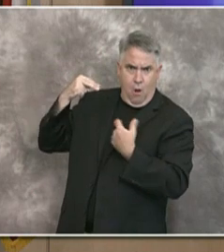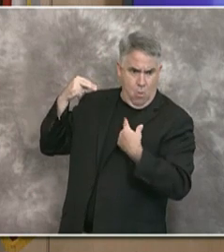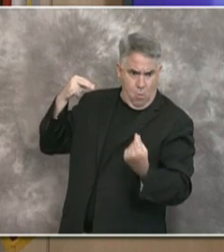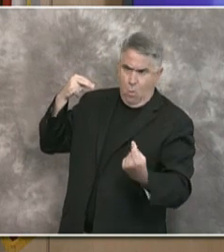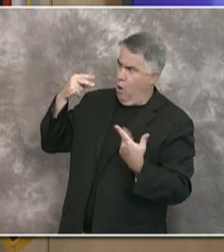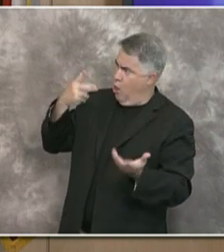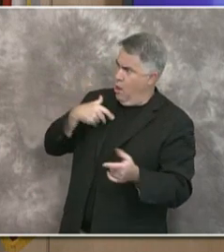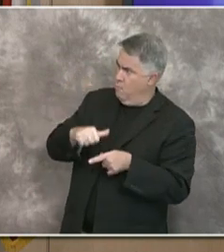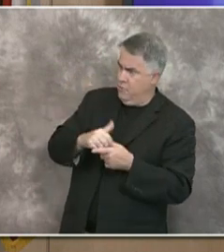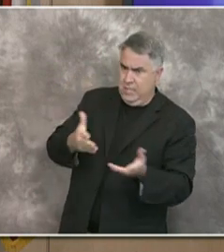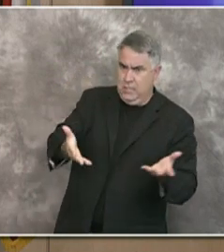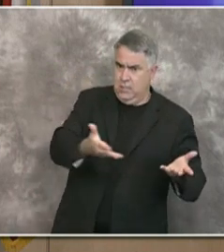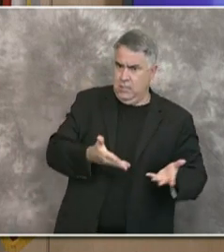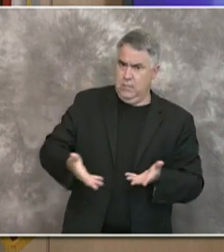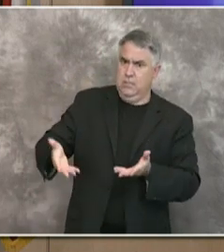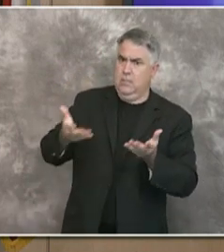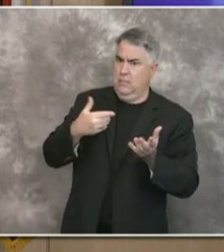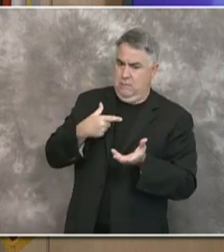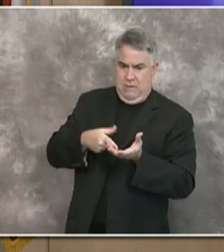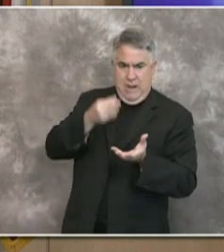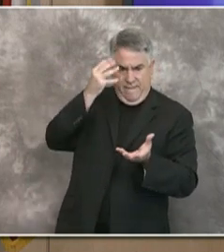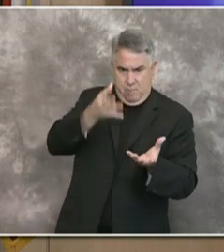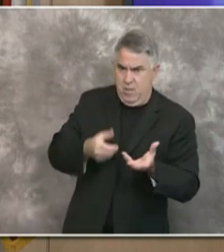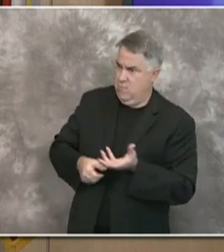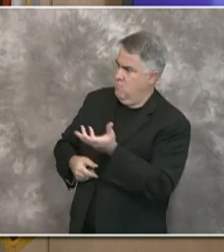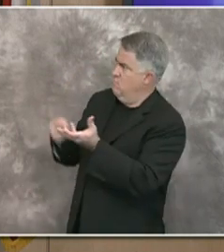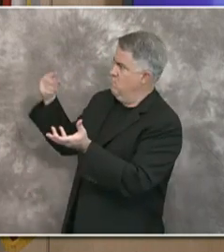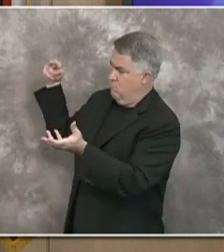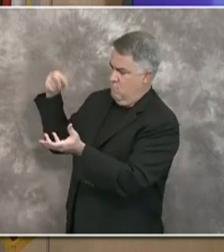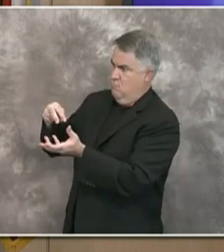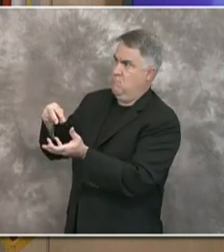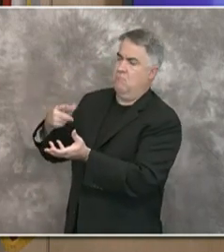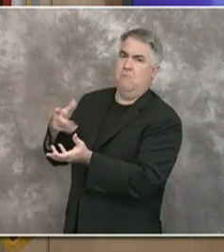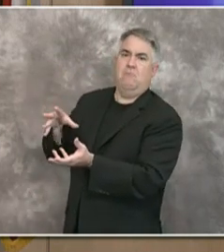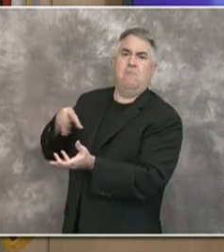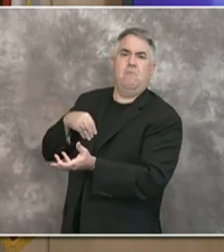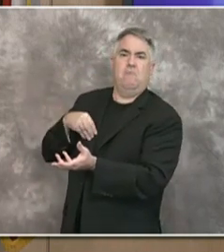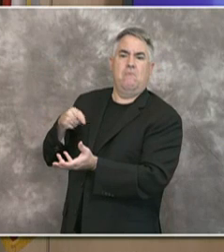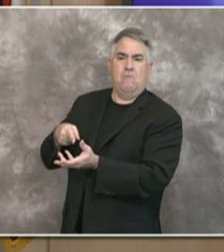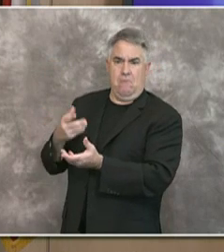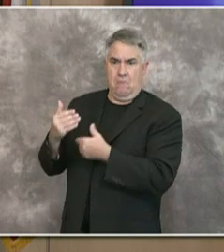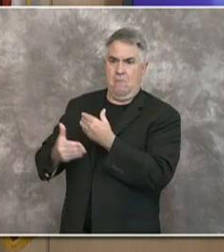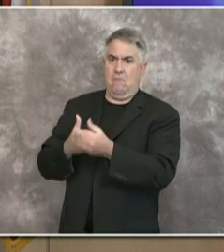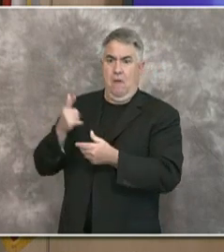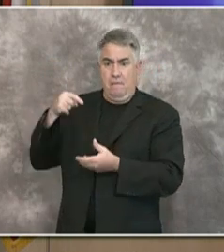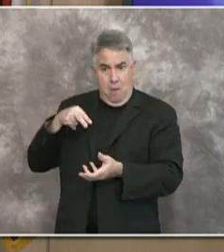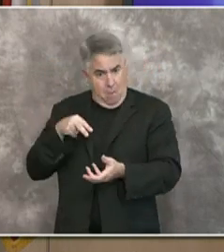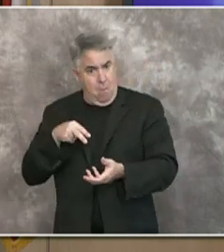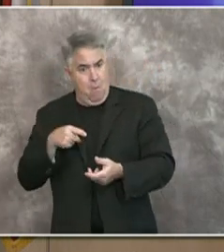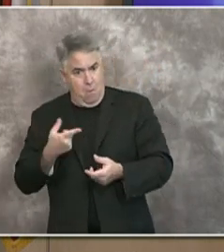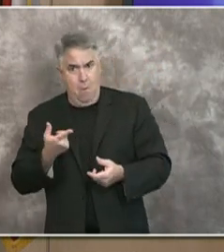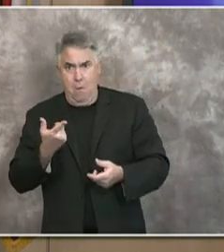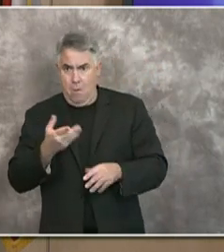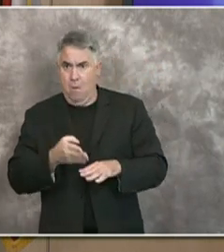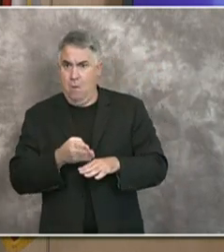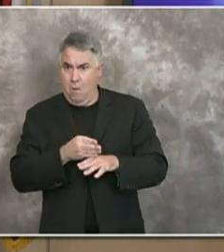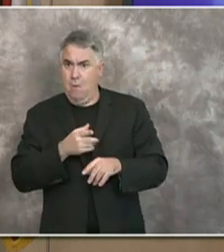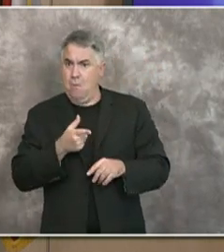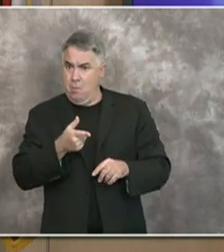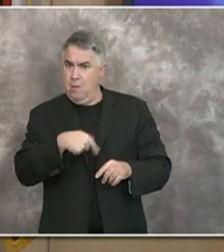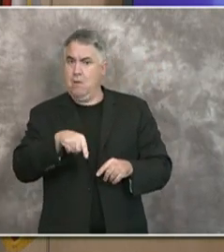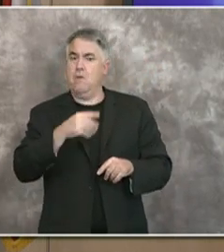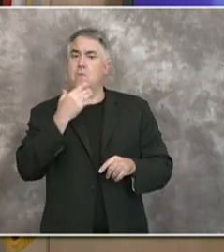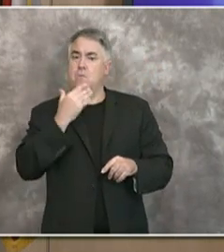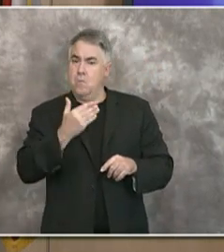based on the science, based on what allows us to move forward in the right direction. The governor has said, though, that he does believe in localism and he wants to provide